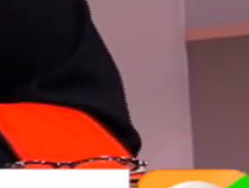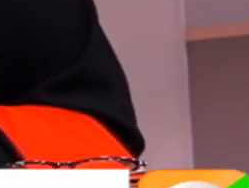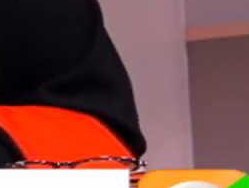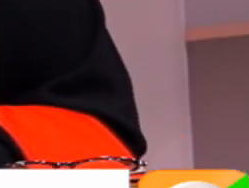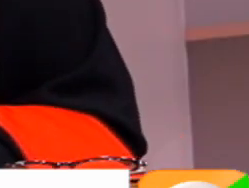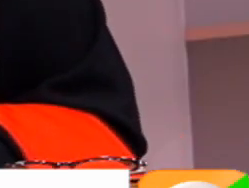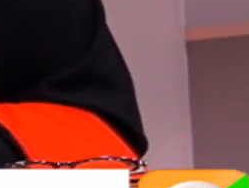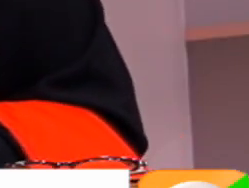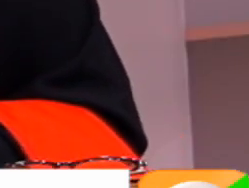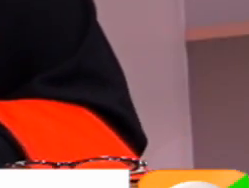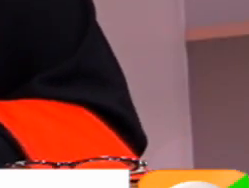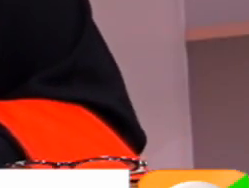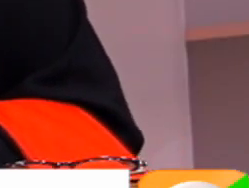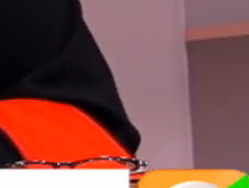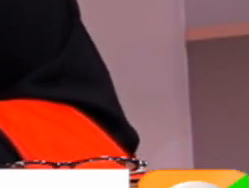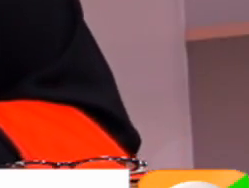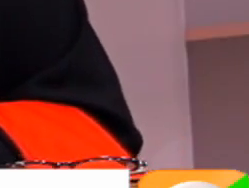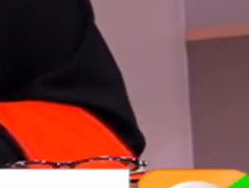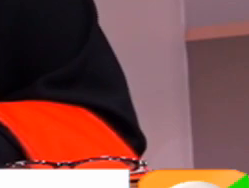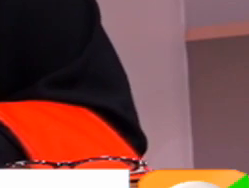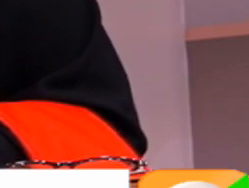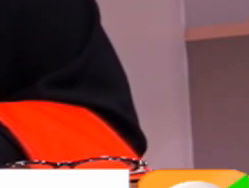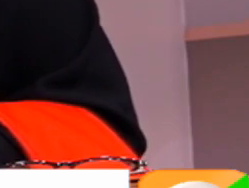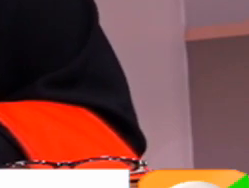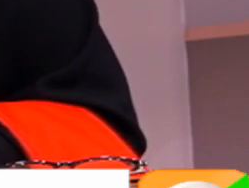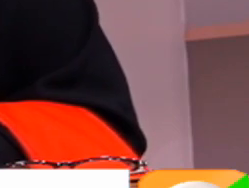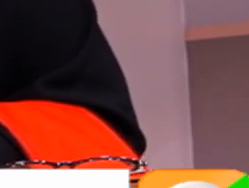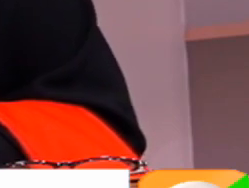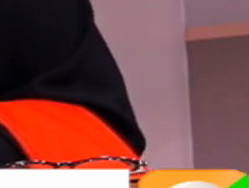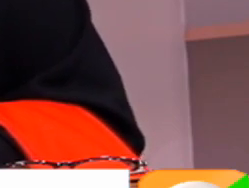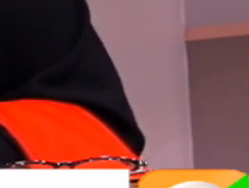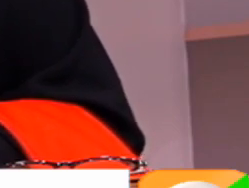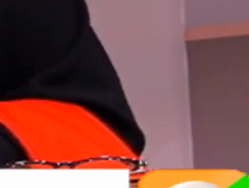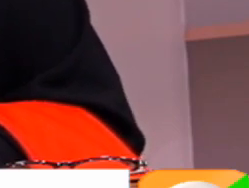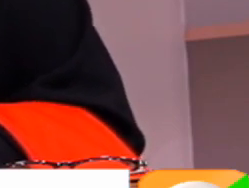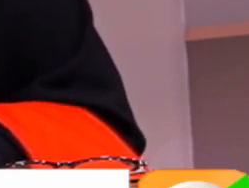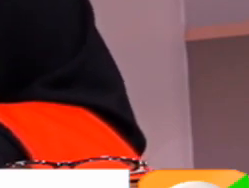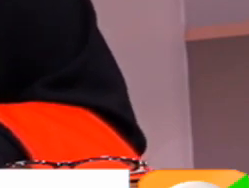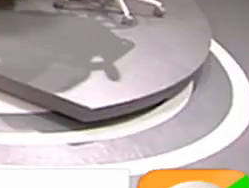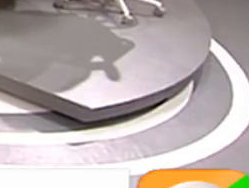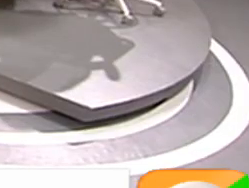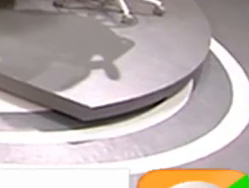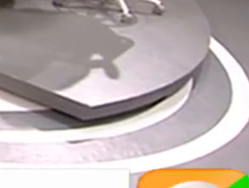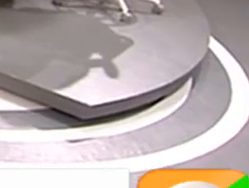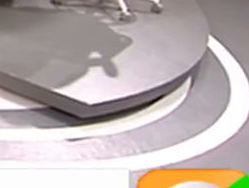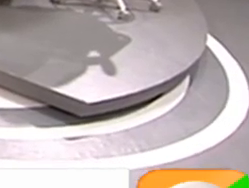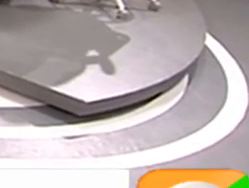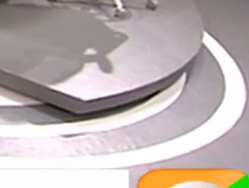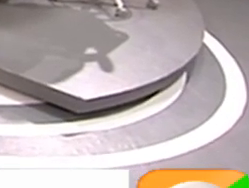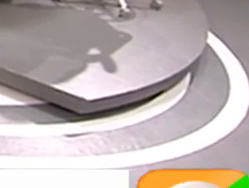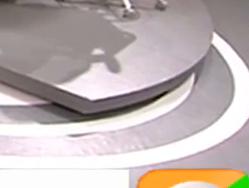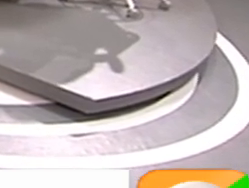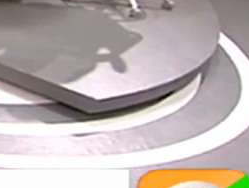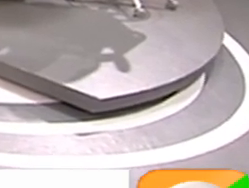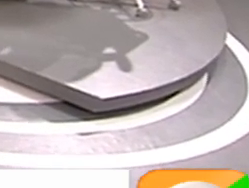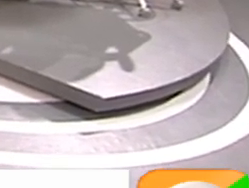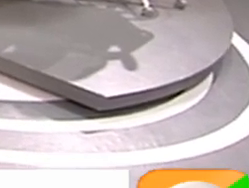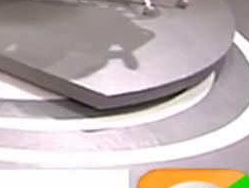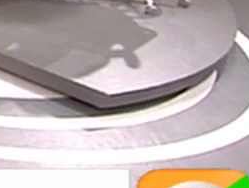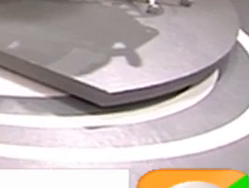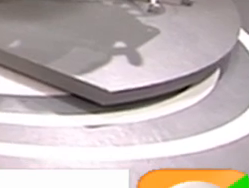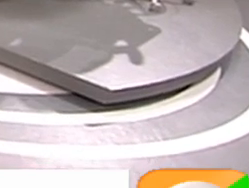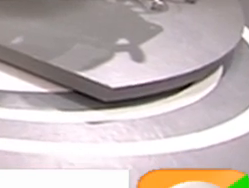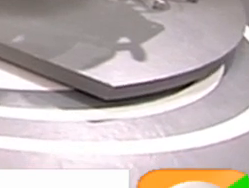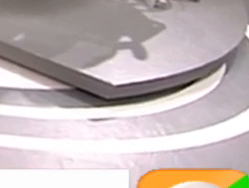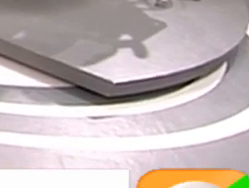preacher is the one who could have been the person who spread the virus in Eastleigh. And there's something I'd like to